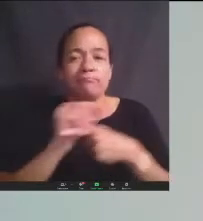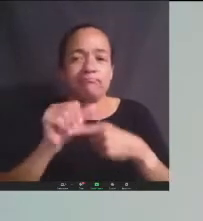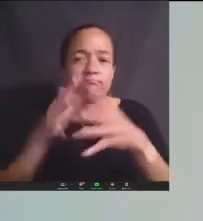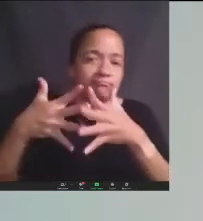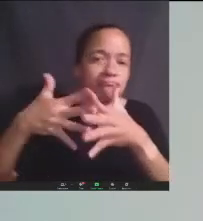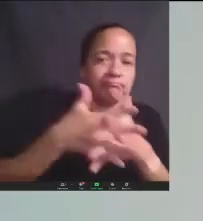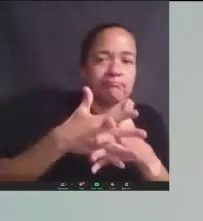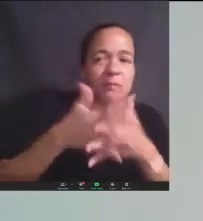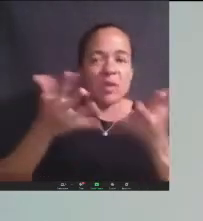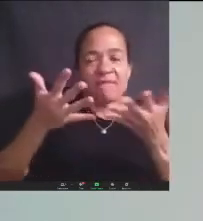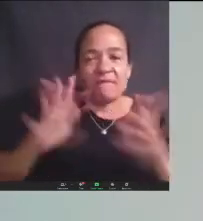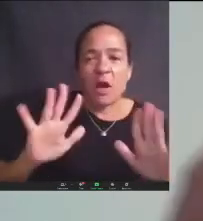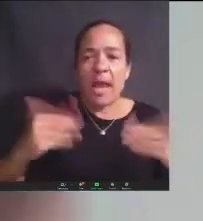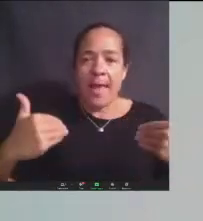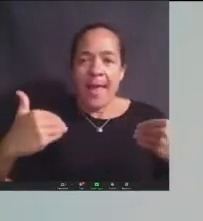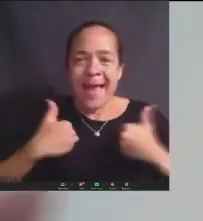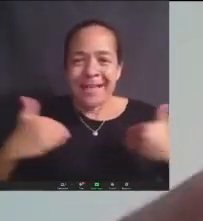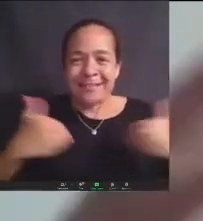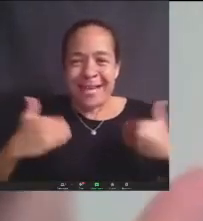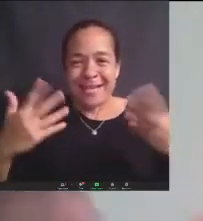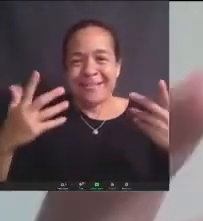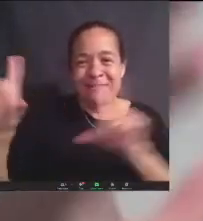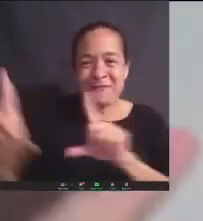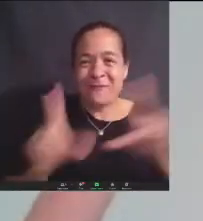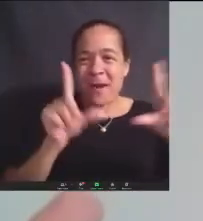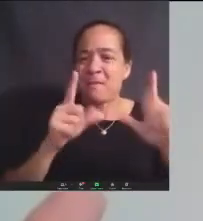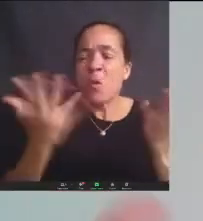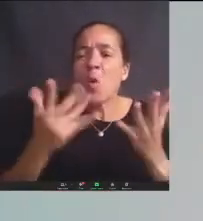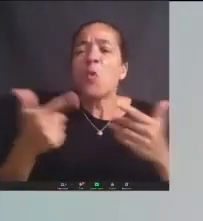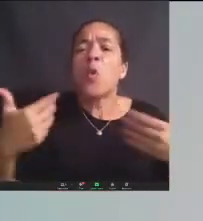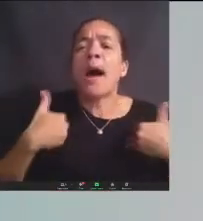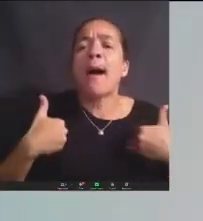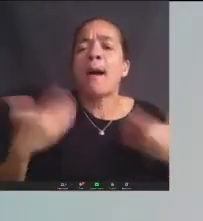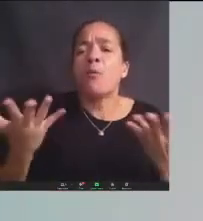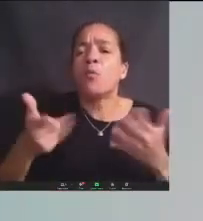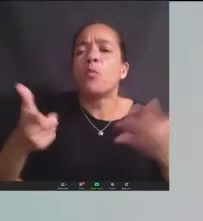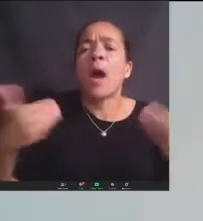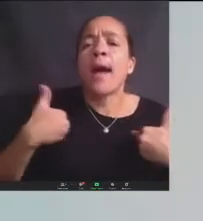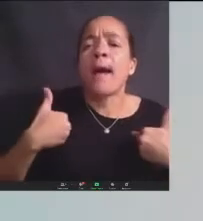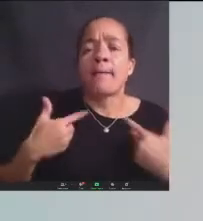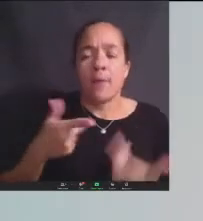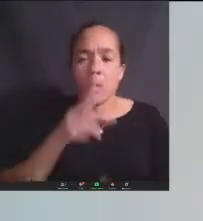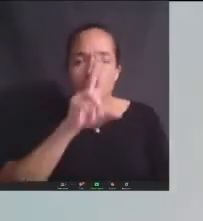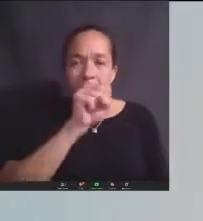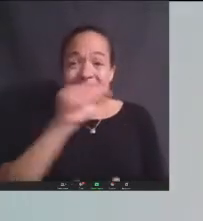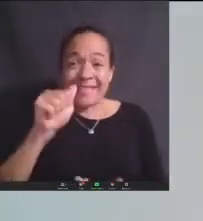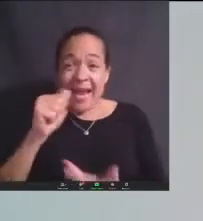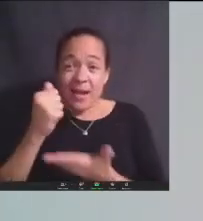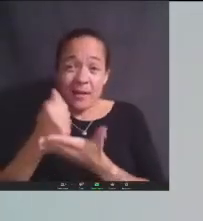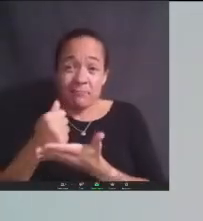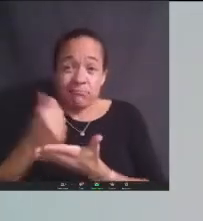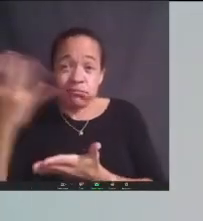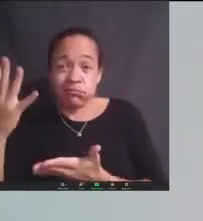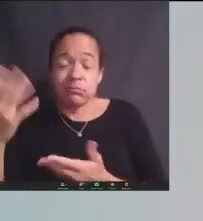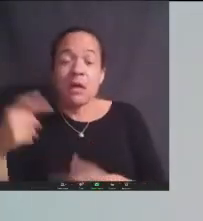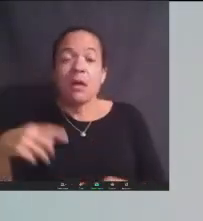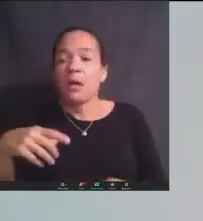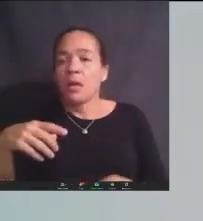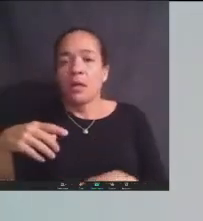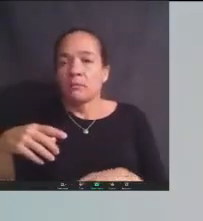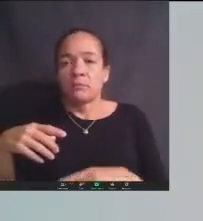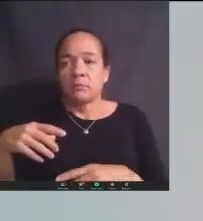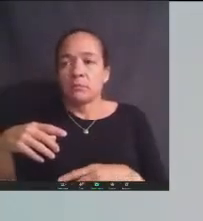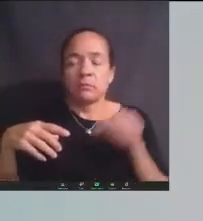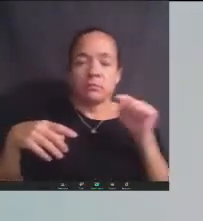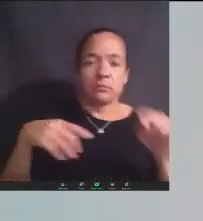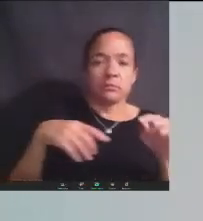asset framing. The US, the most prosperous democracy in the world, India, the largest democracy in the world. Right now, both